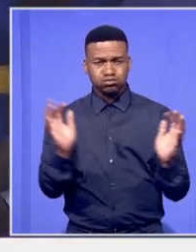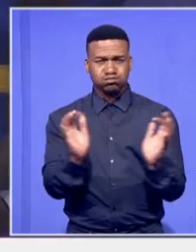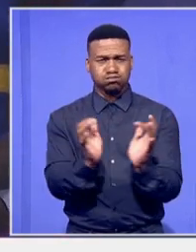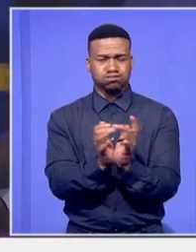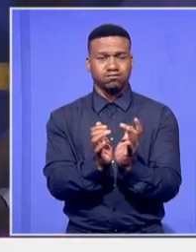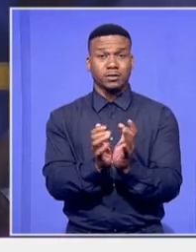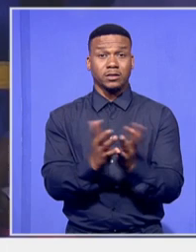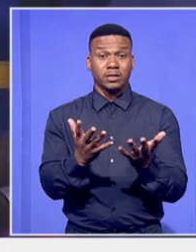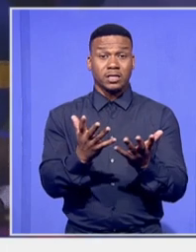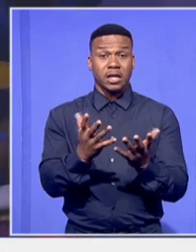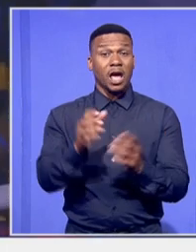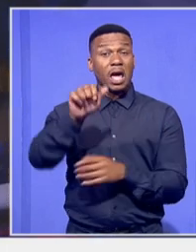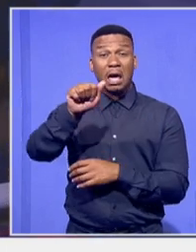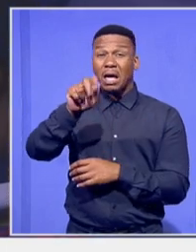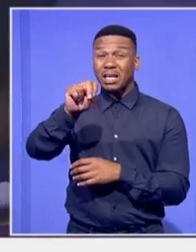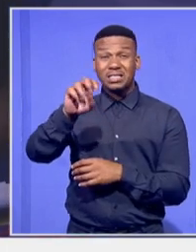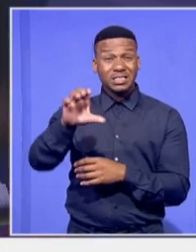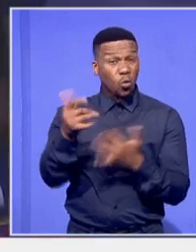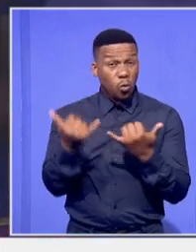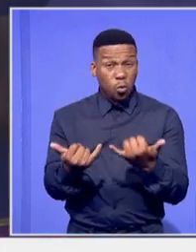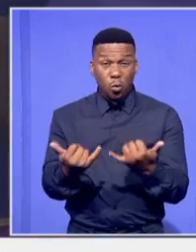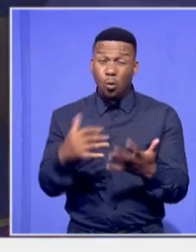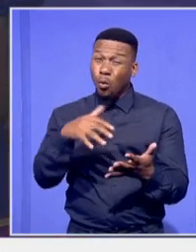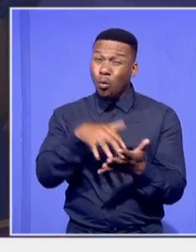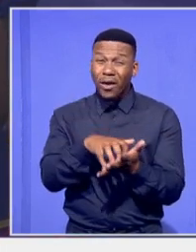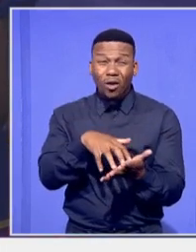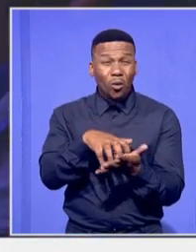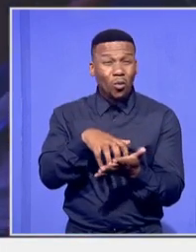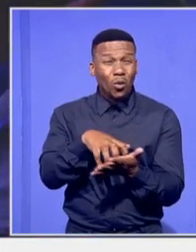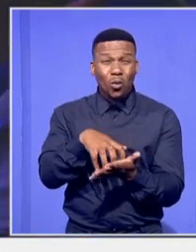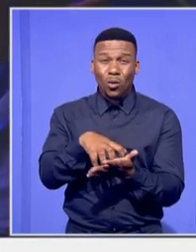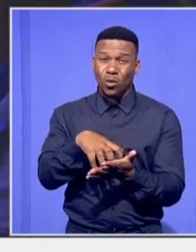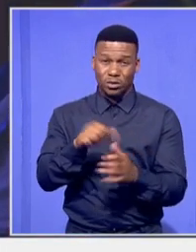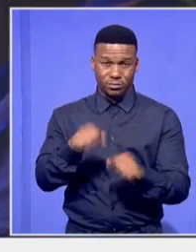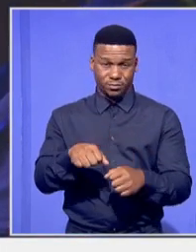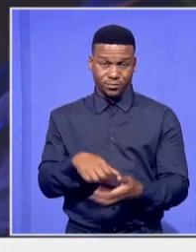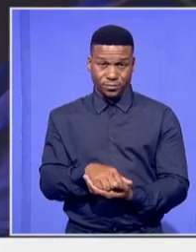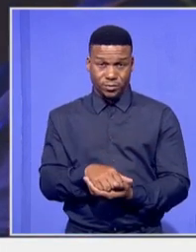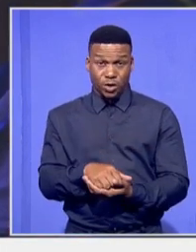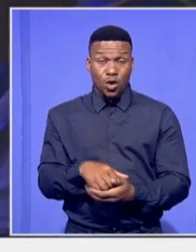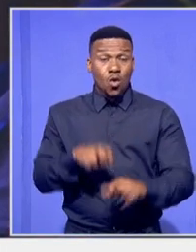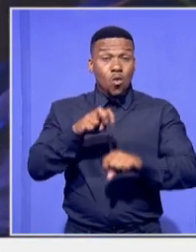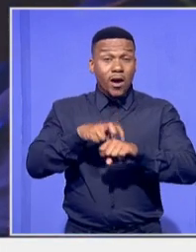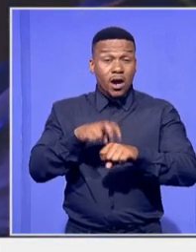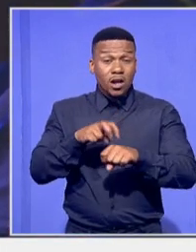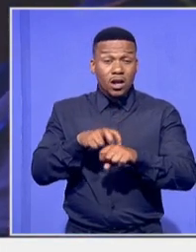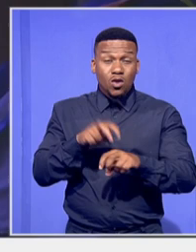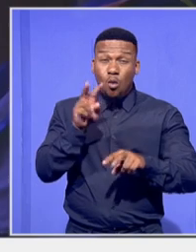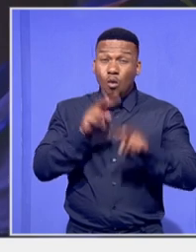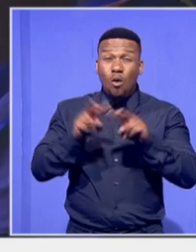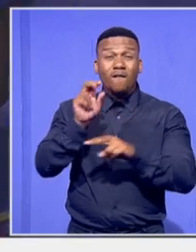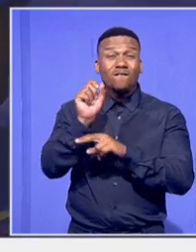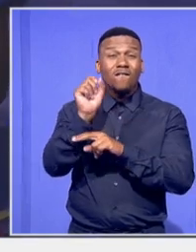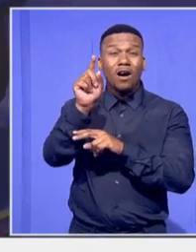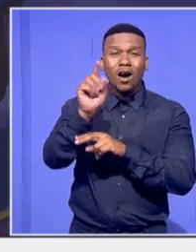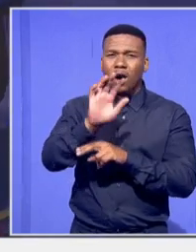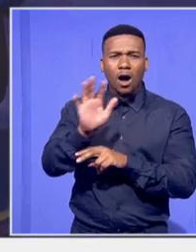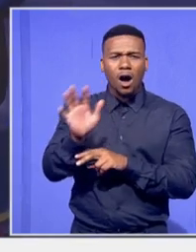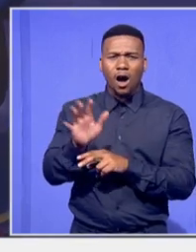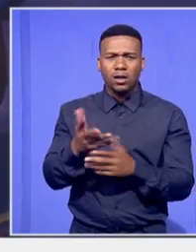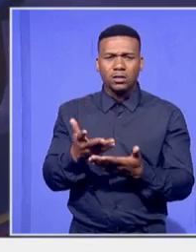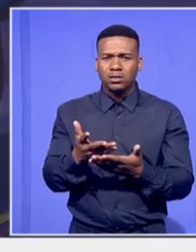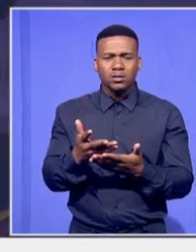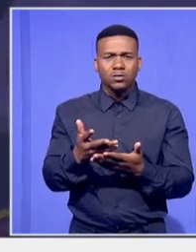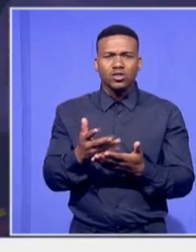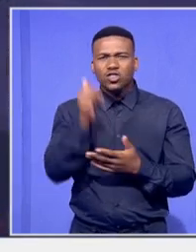never been as weak as it is now. We need to look no further than the opinion polls published by Rapport and